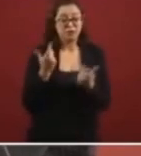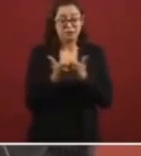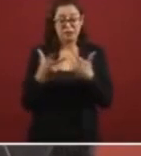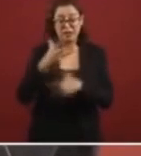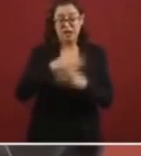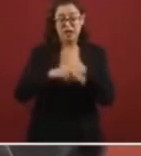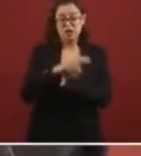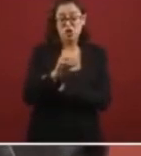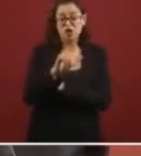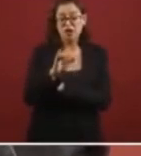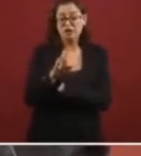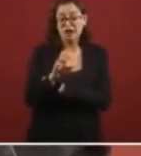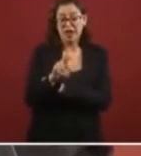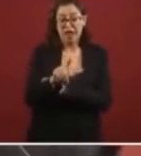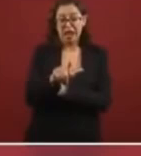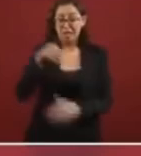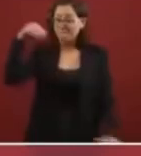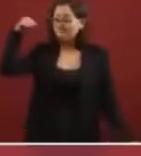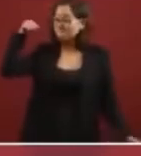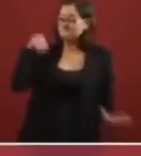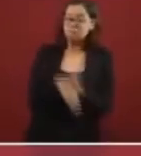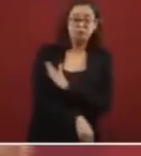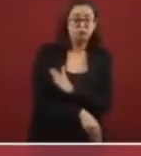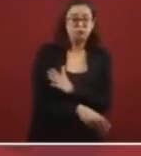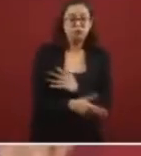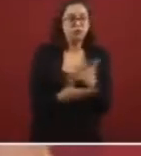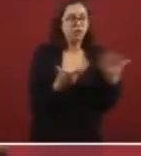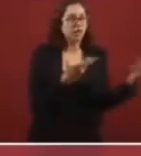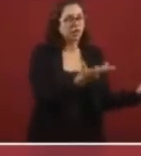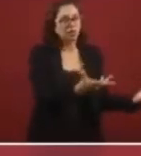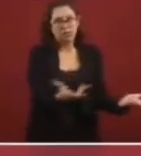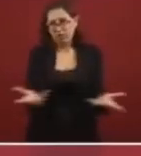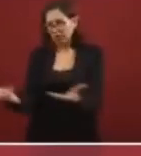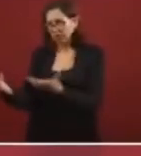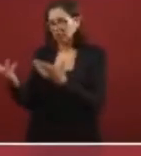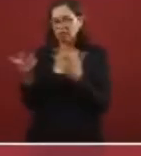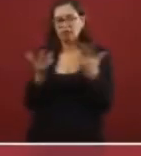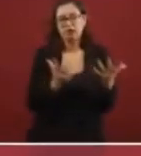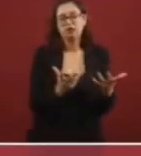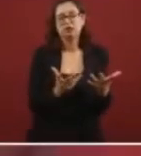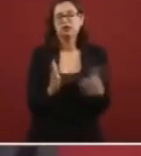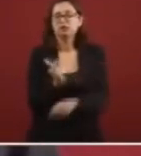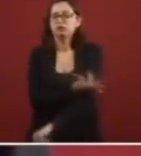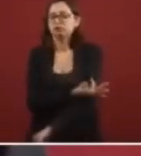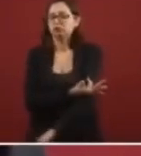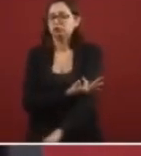and the failure of that neoliberal economics